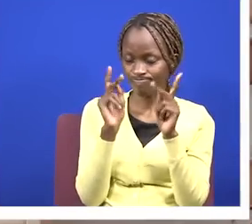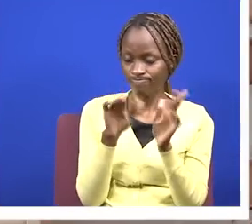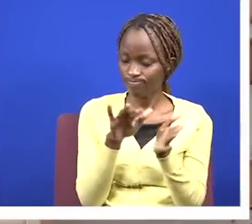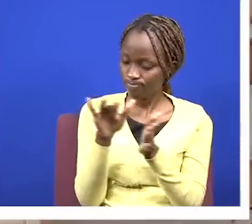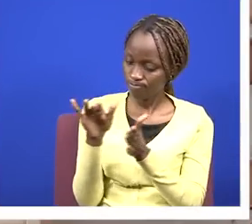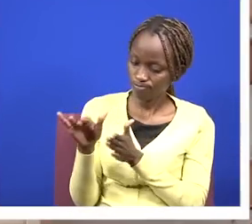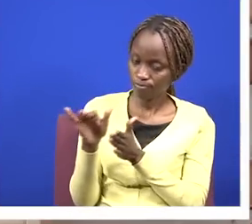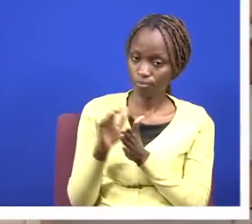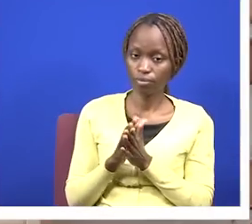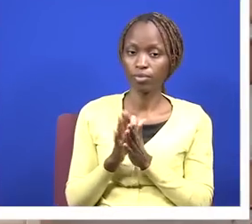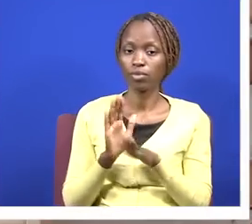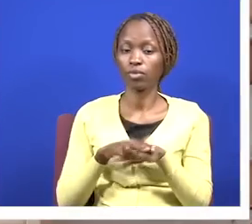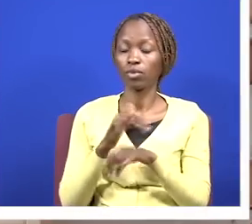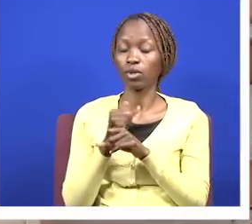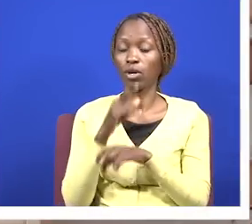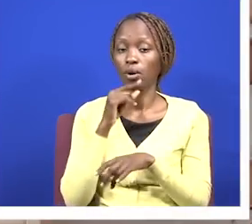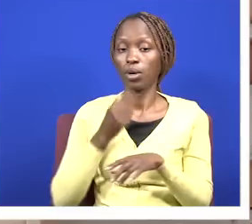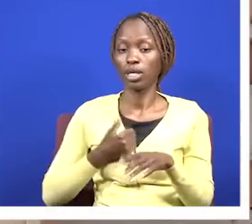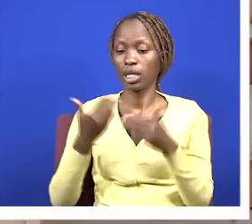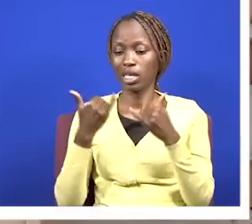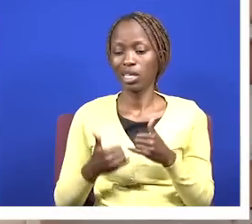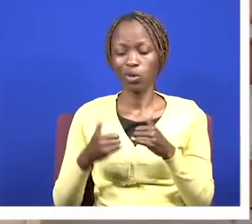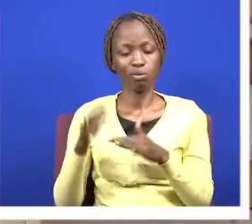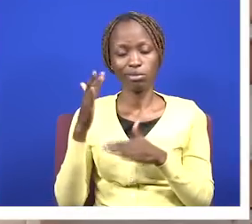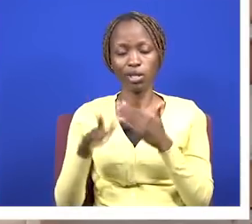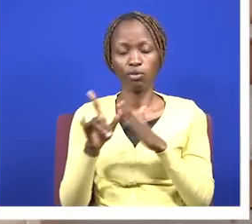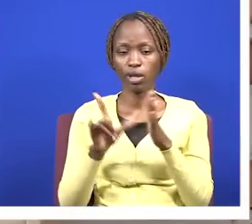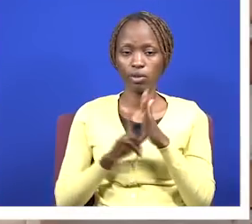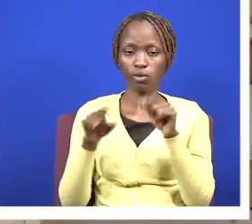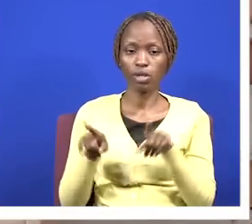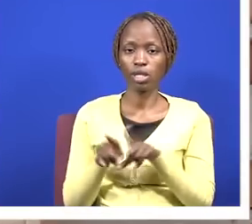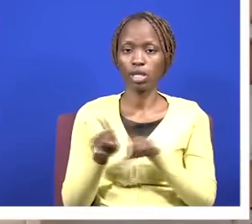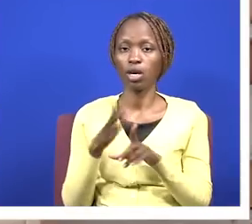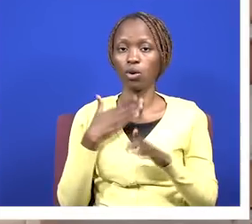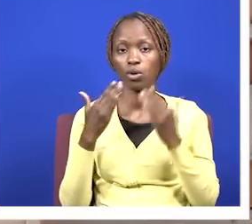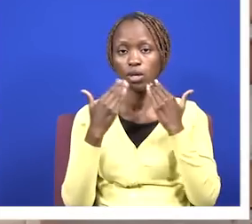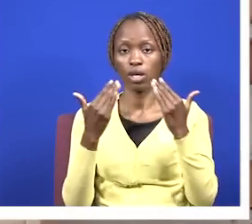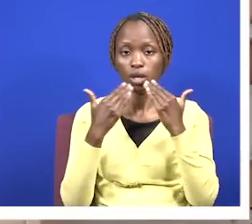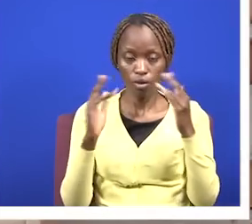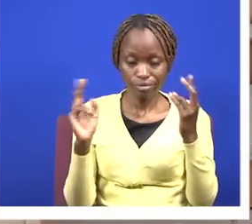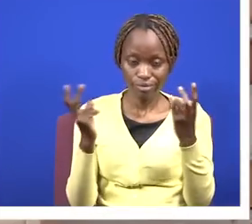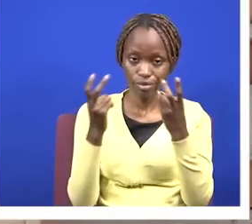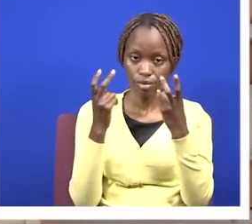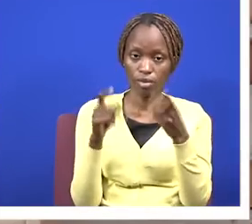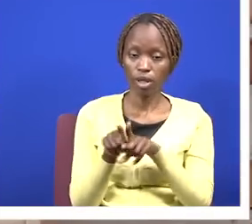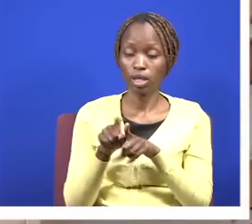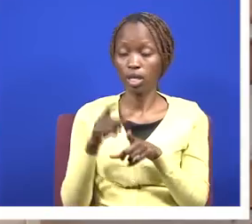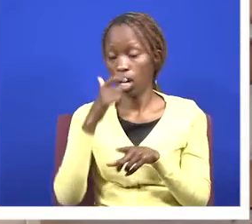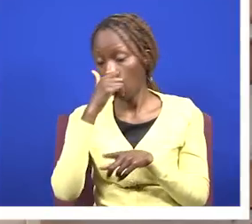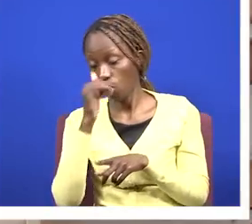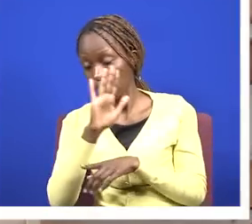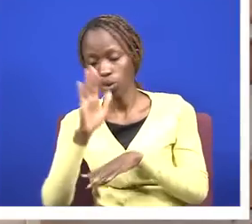be so happy to see it. Okay? Great. Good job, boys and girls. Now we've come to the end of